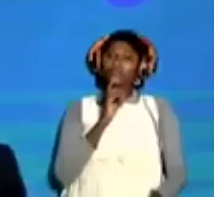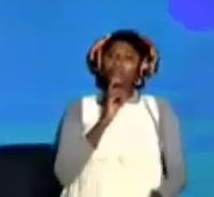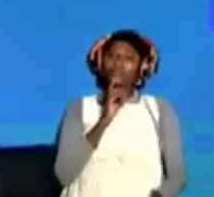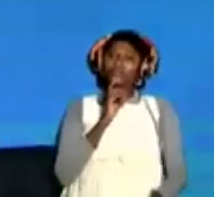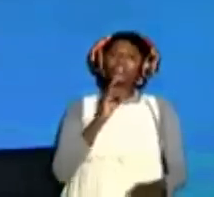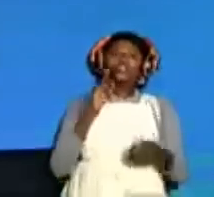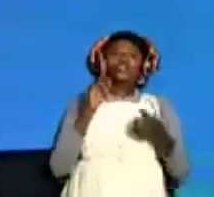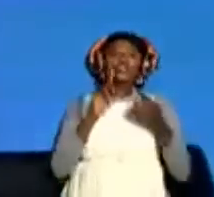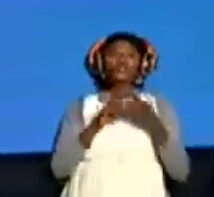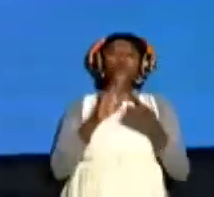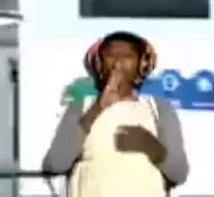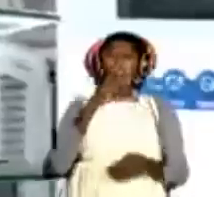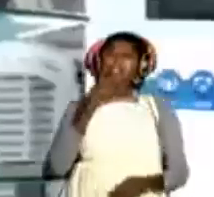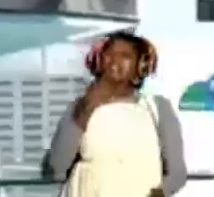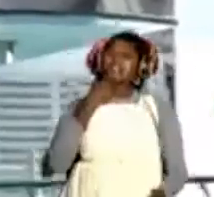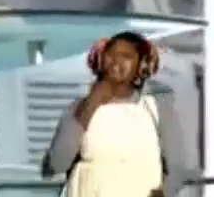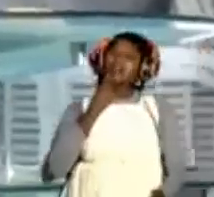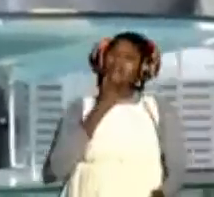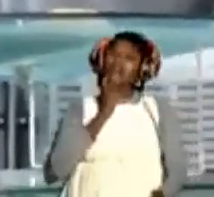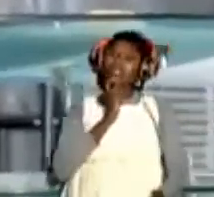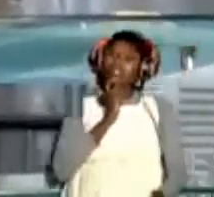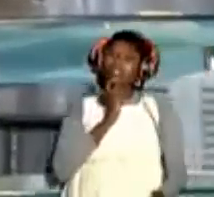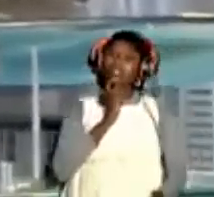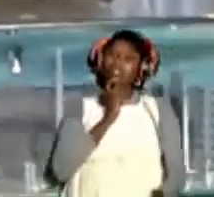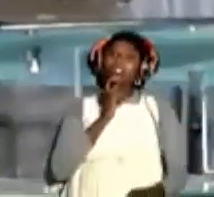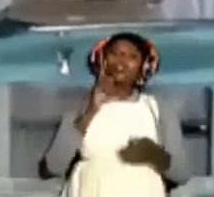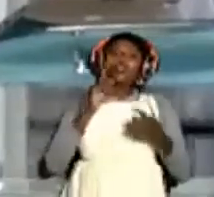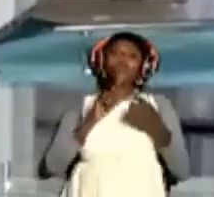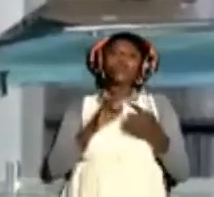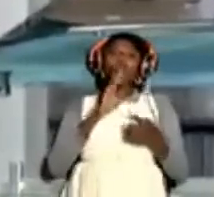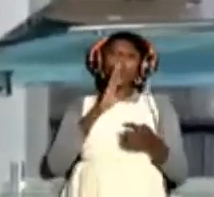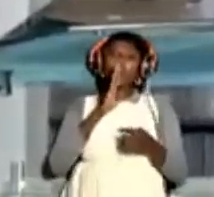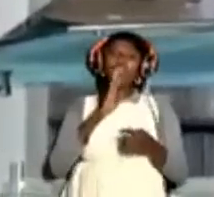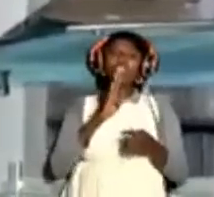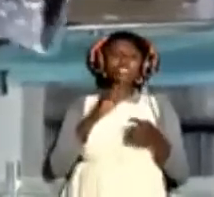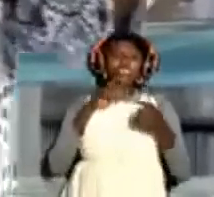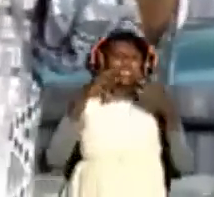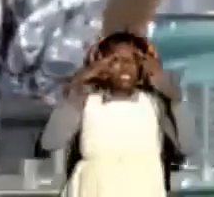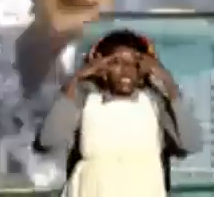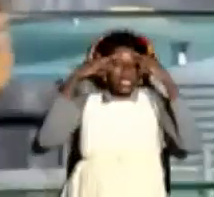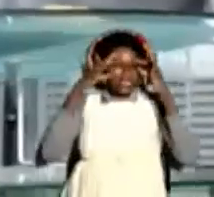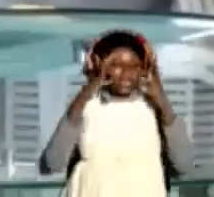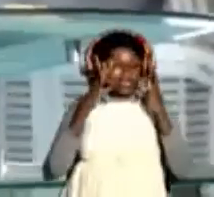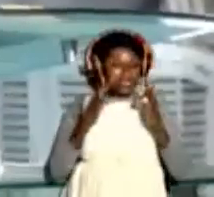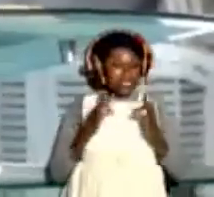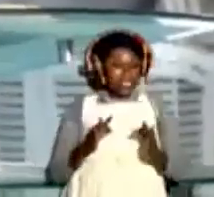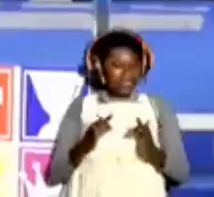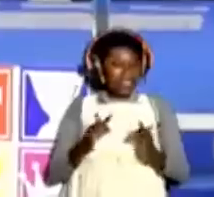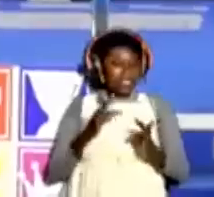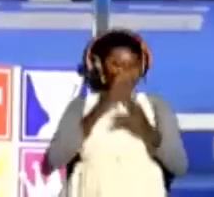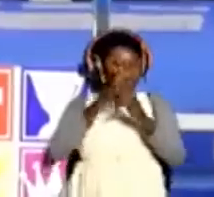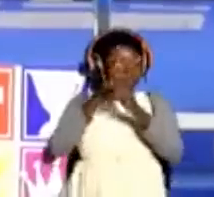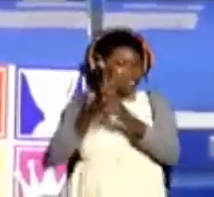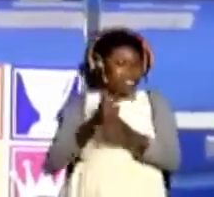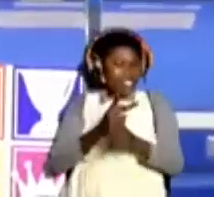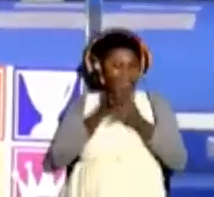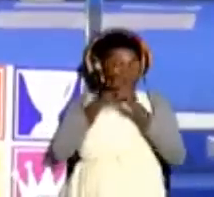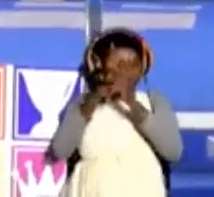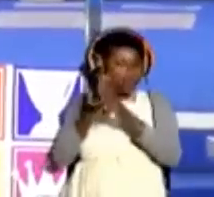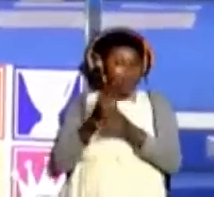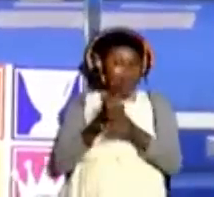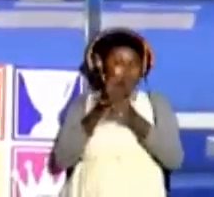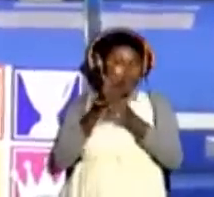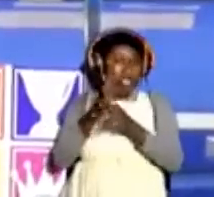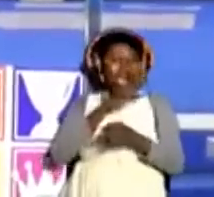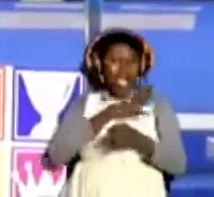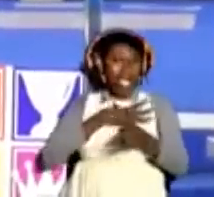What does it mean to be studious? To be deliberately careful as to